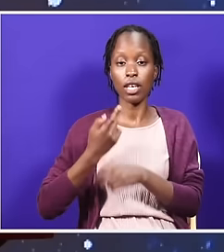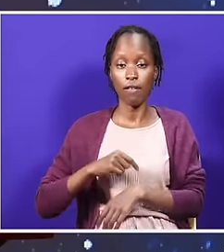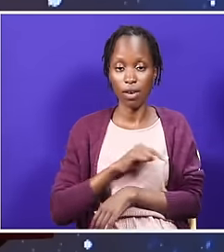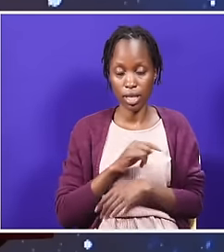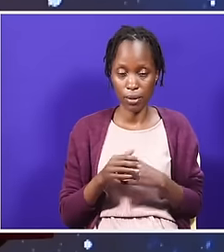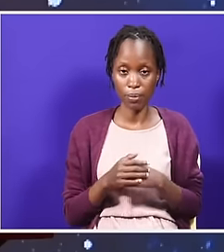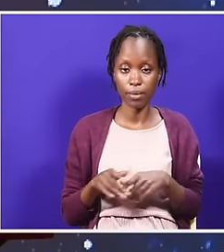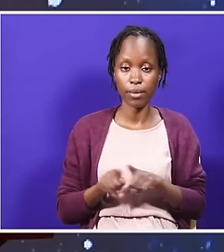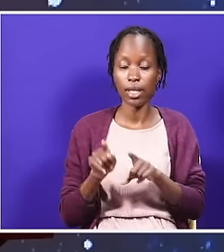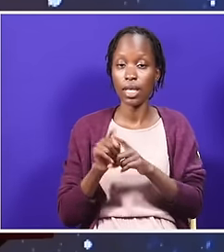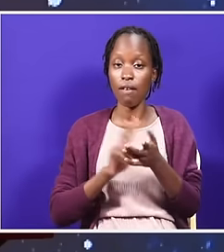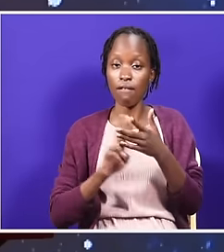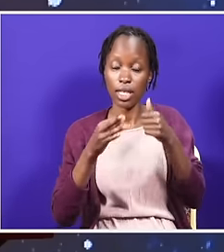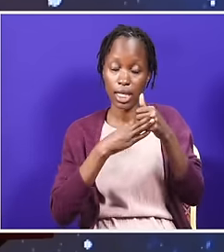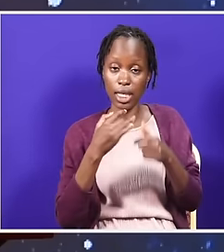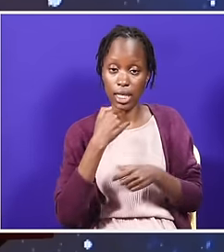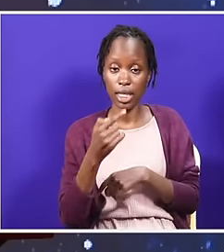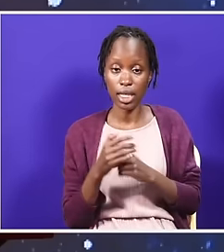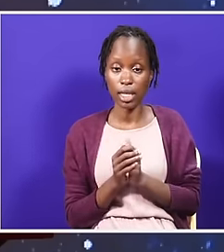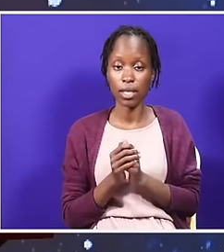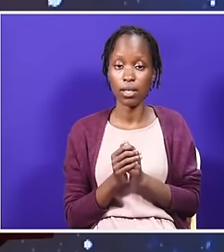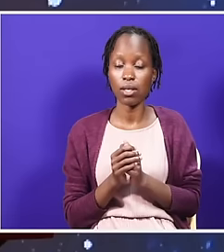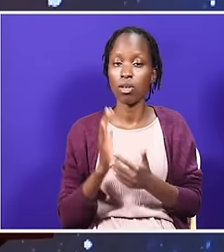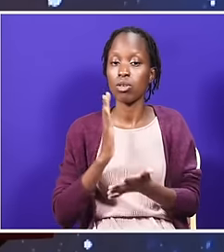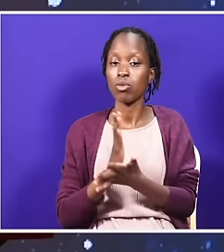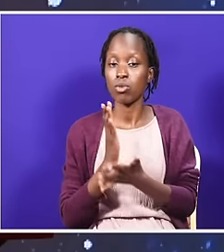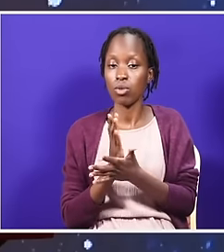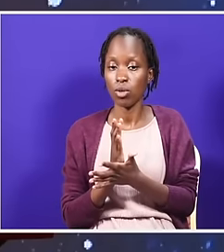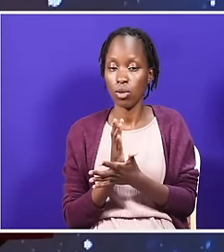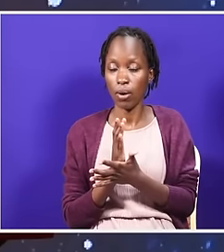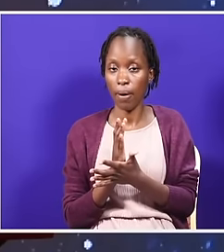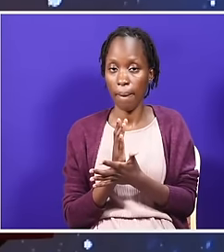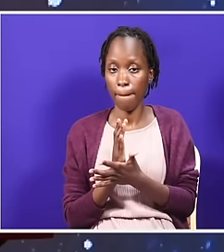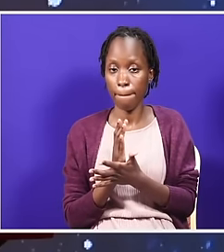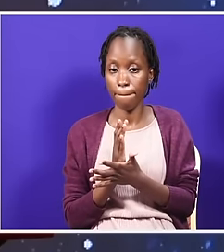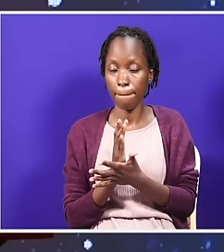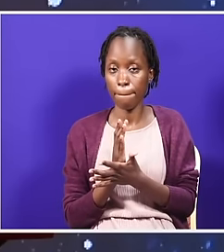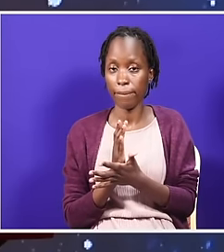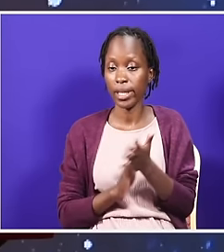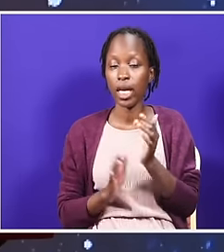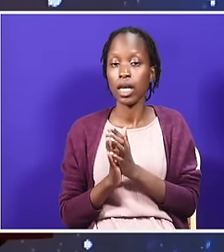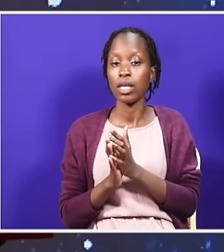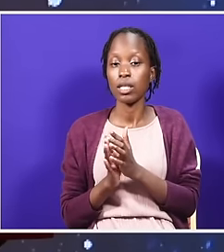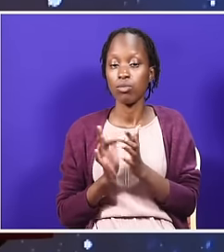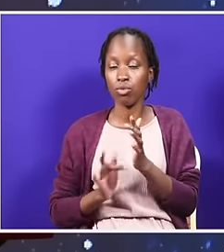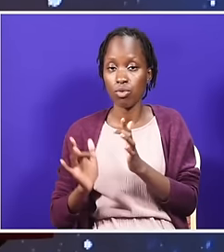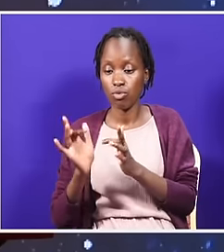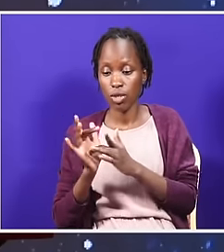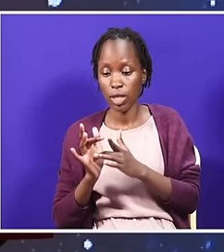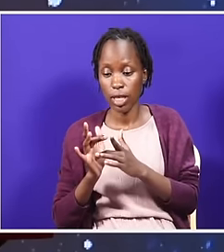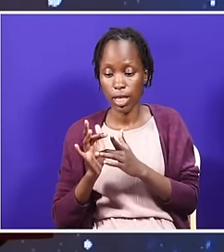us. And it says in verse 8, son though he was, he learnt obedience from what